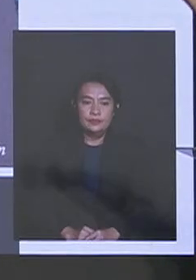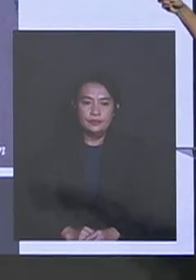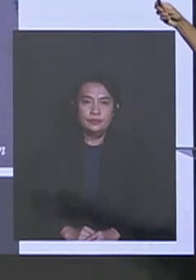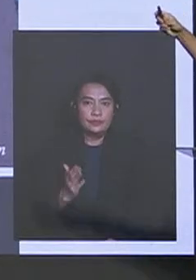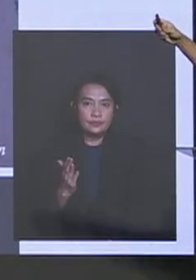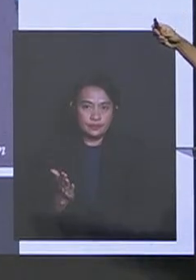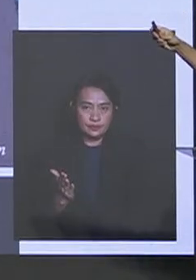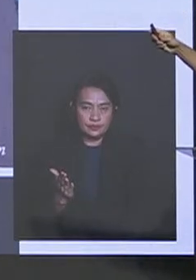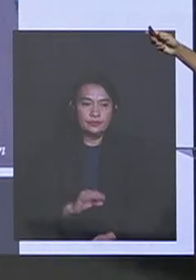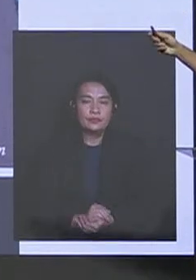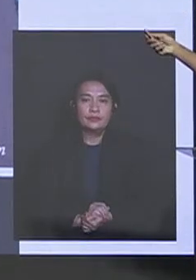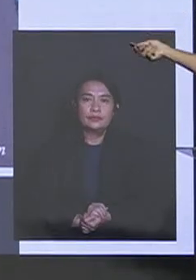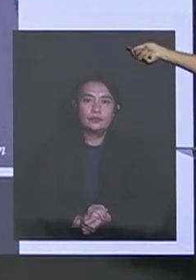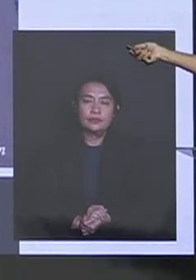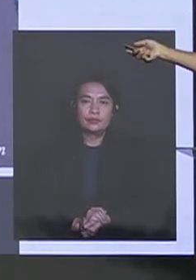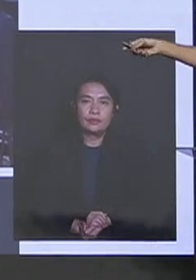Flatiron,